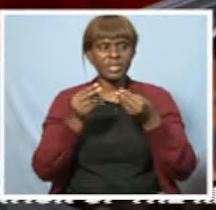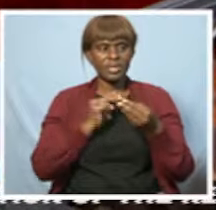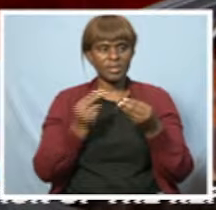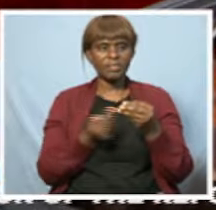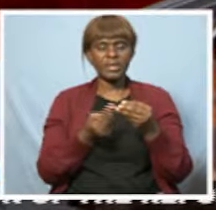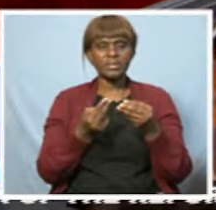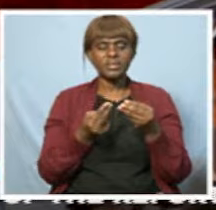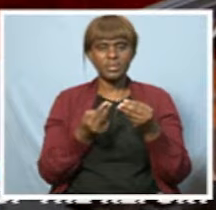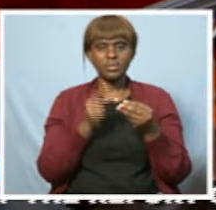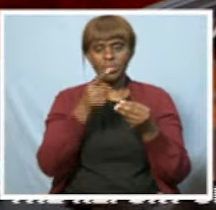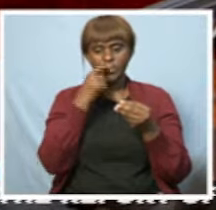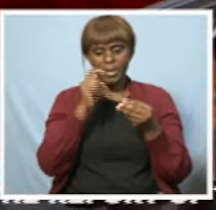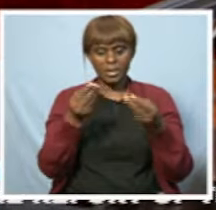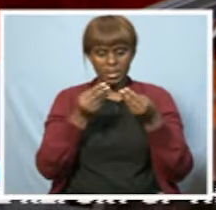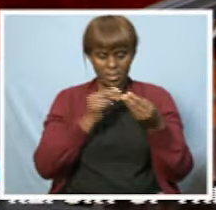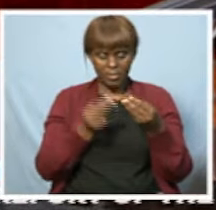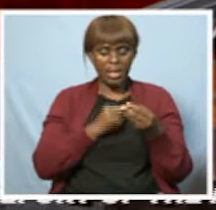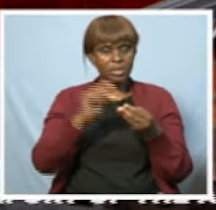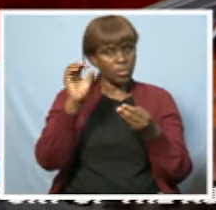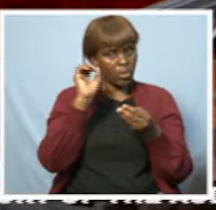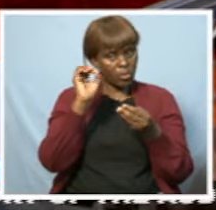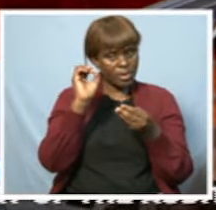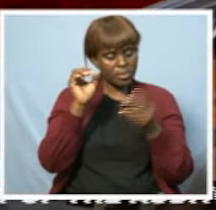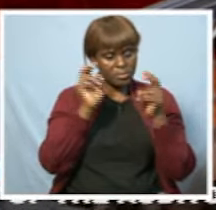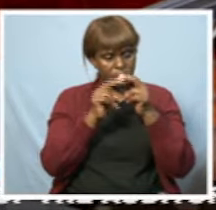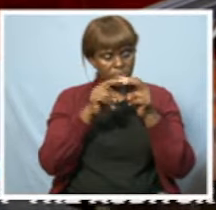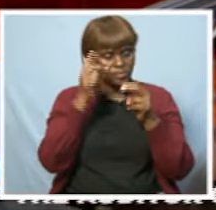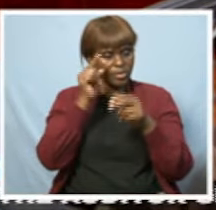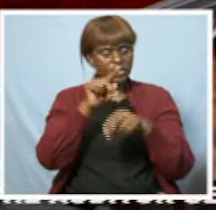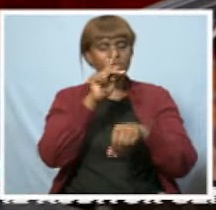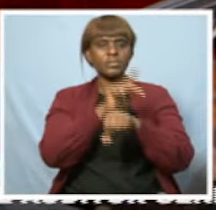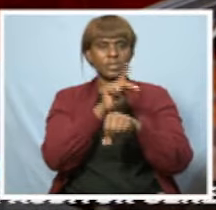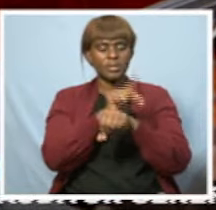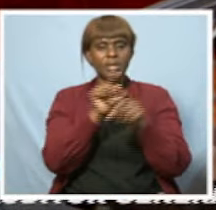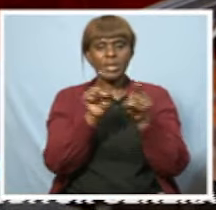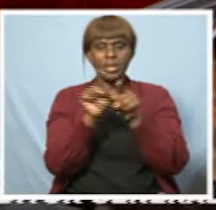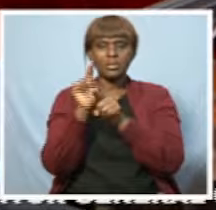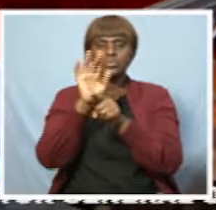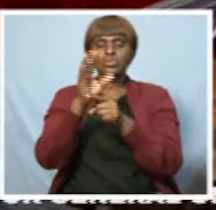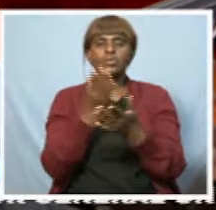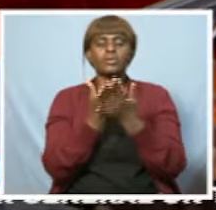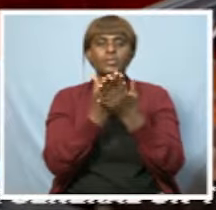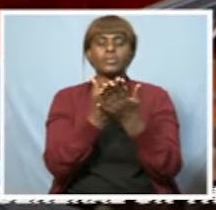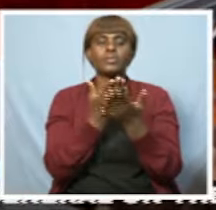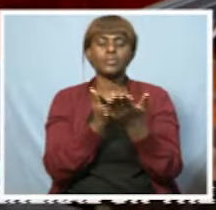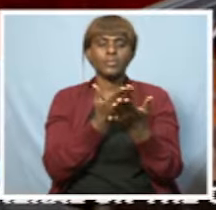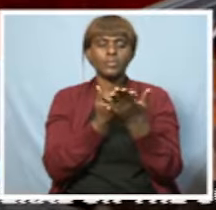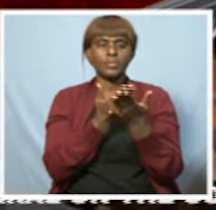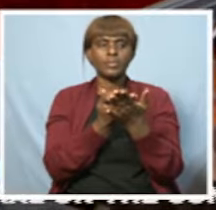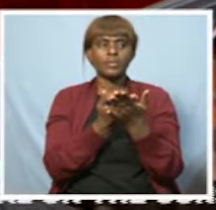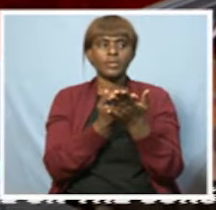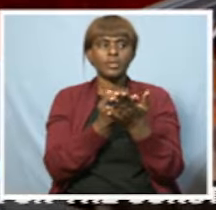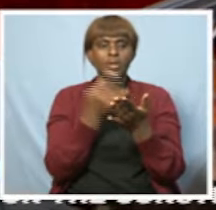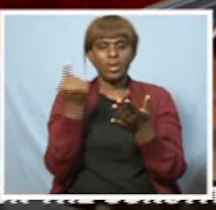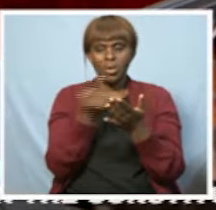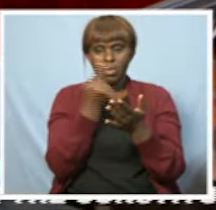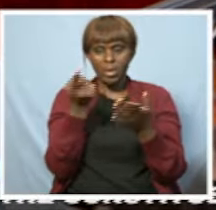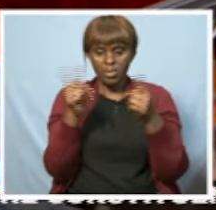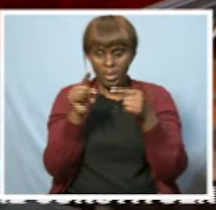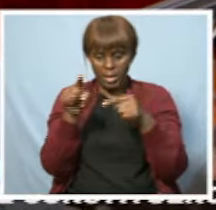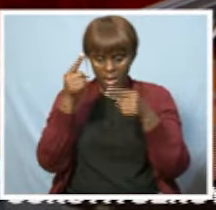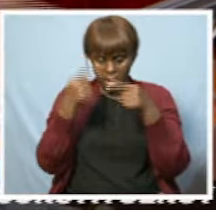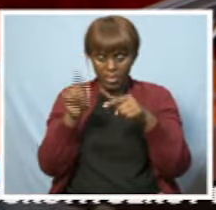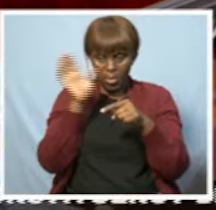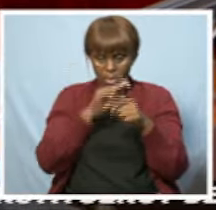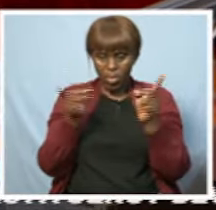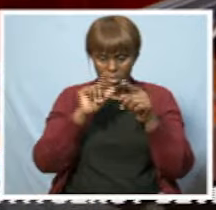the original contract for this project as part of your submission. Only when that is done, that